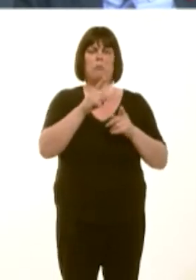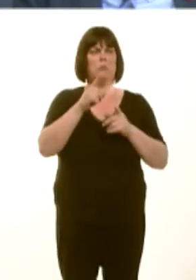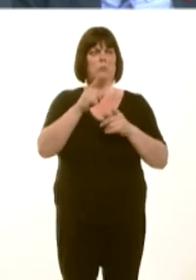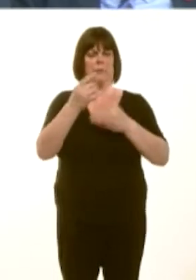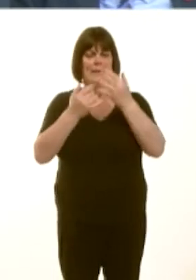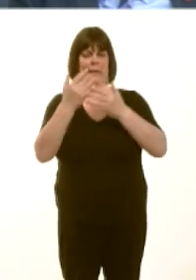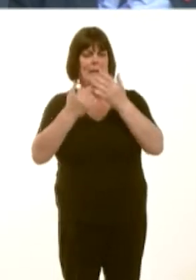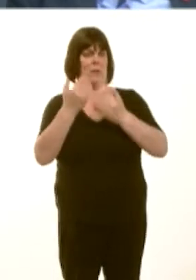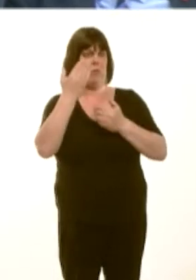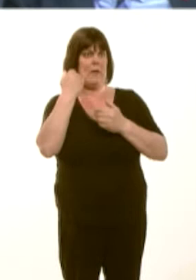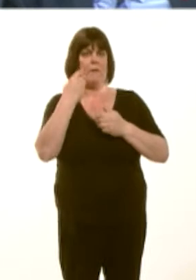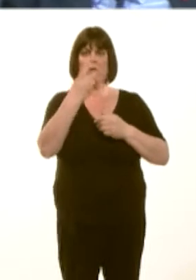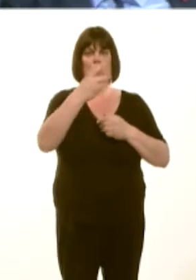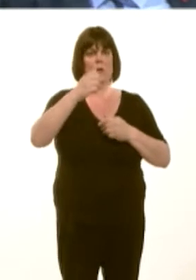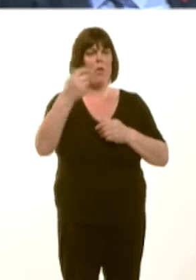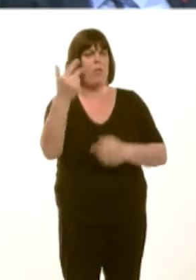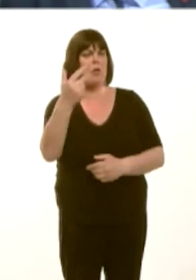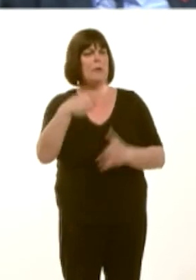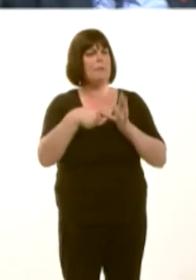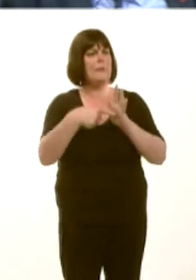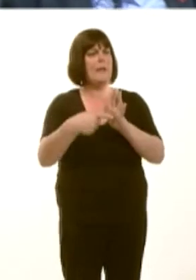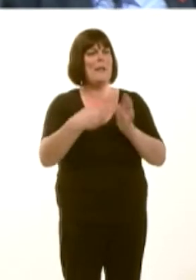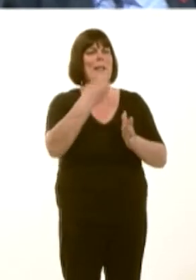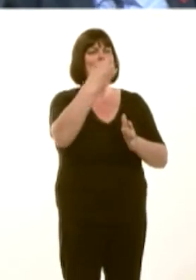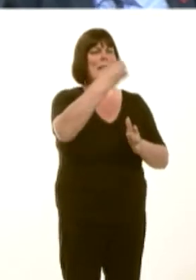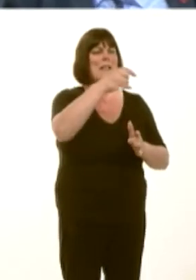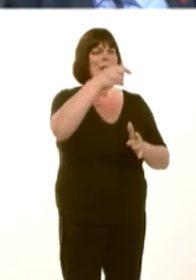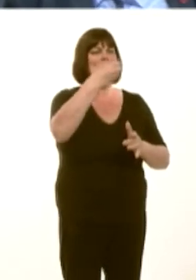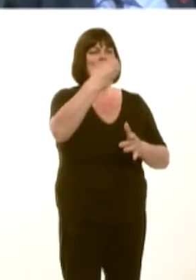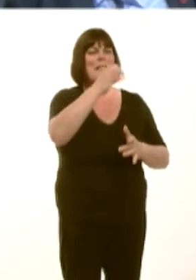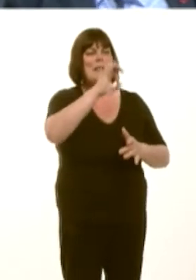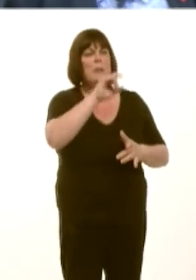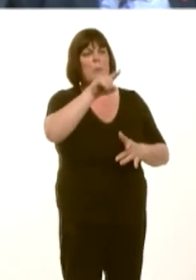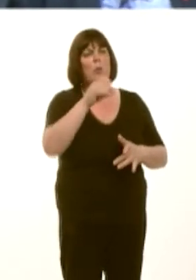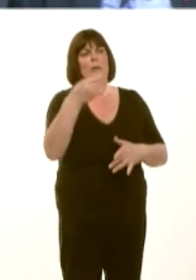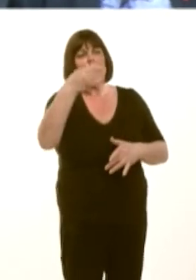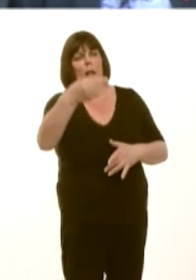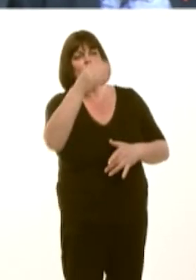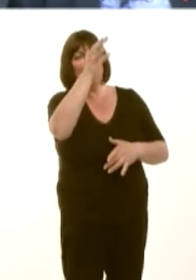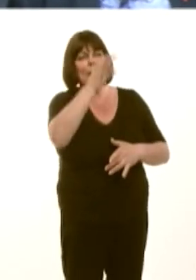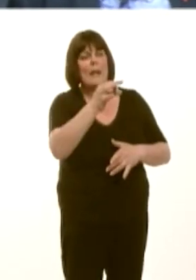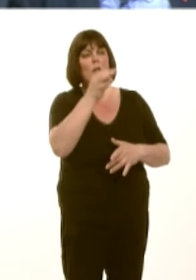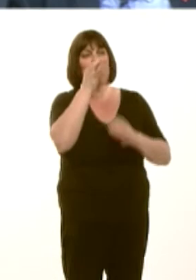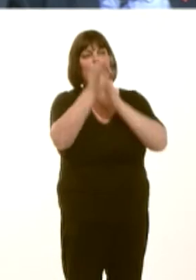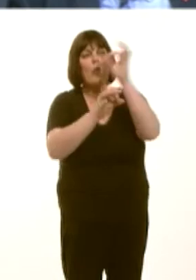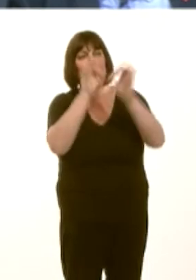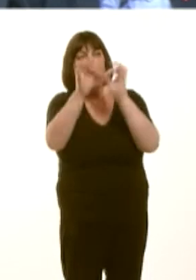latest published for 2013, that in fact say 60.9% of completed requests